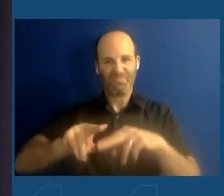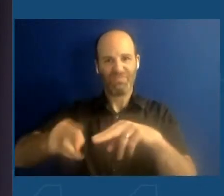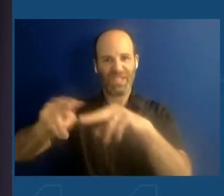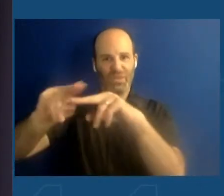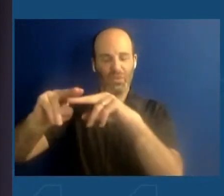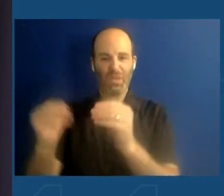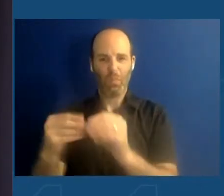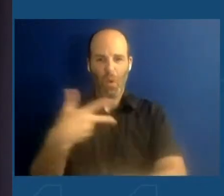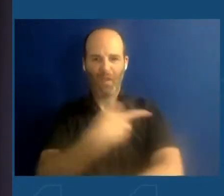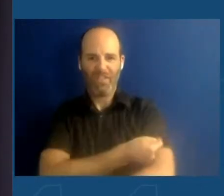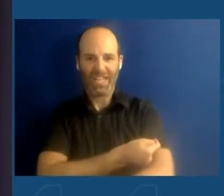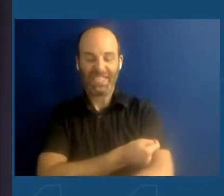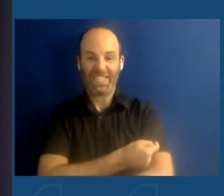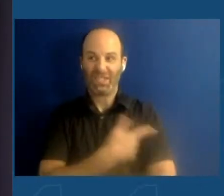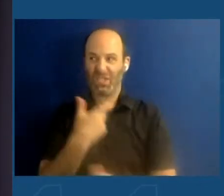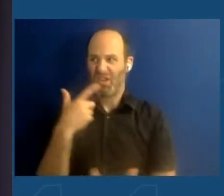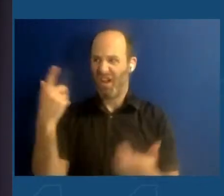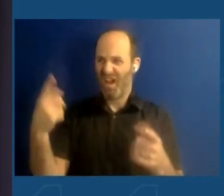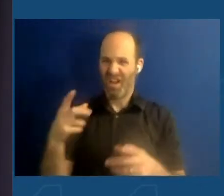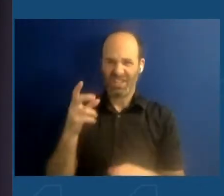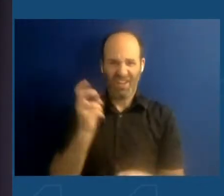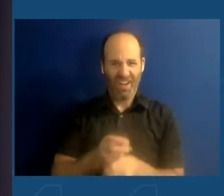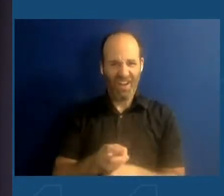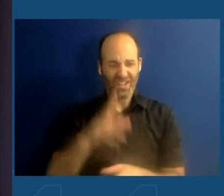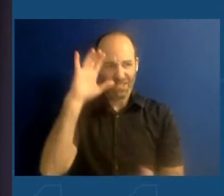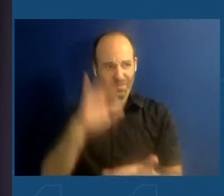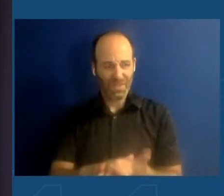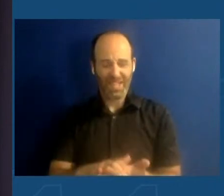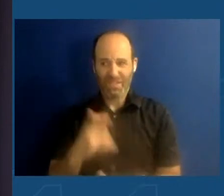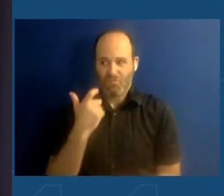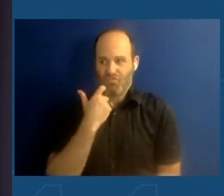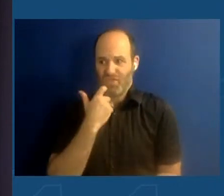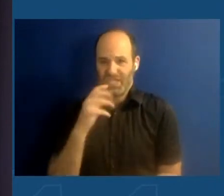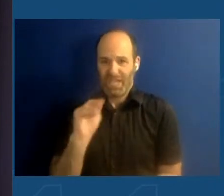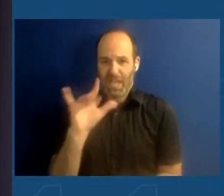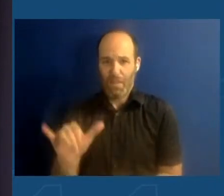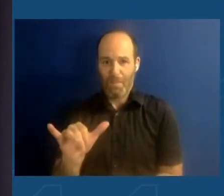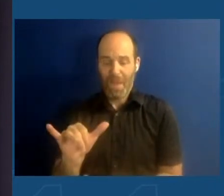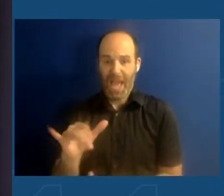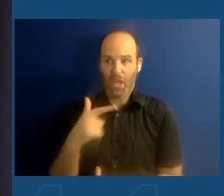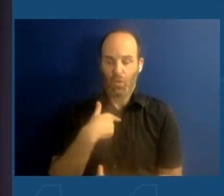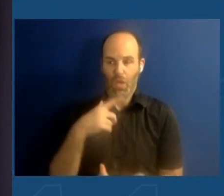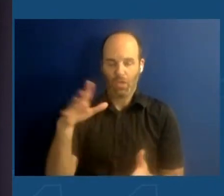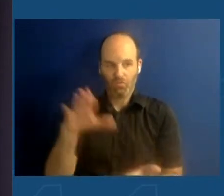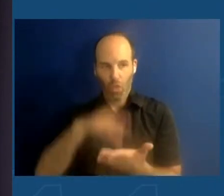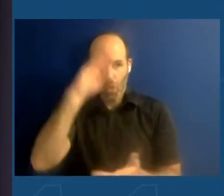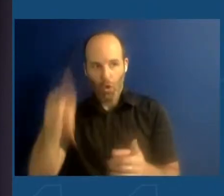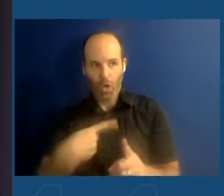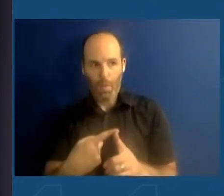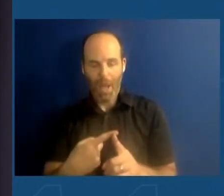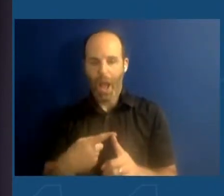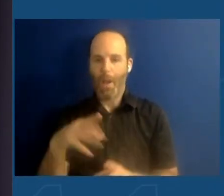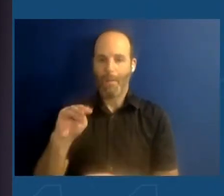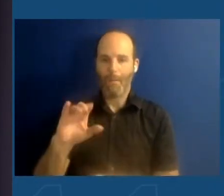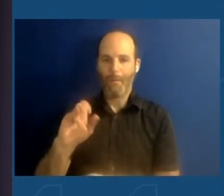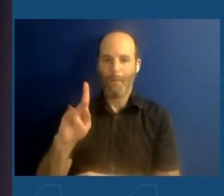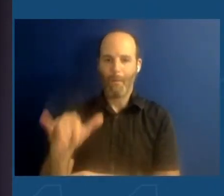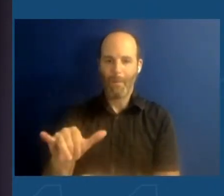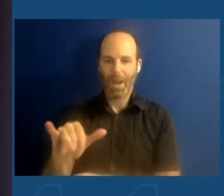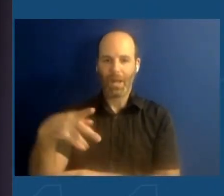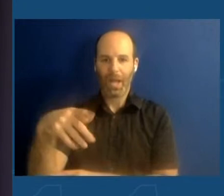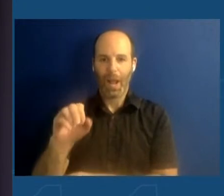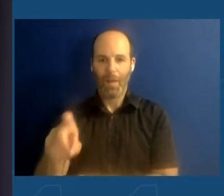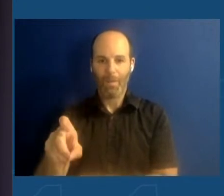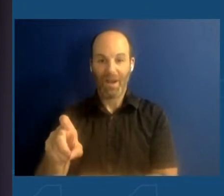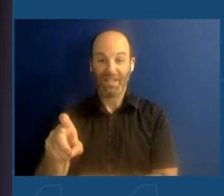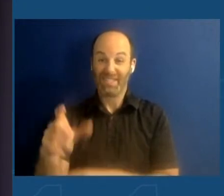May that all of us heard about monkeypox, which we now have the distinction as